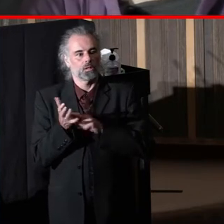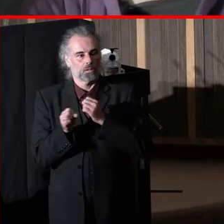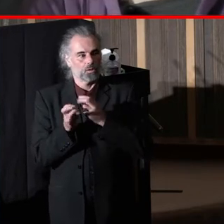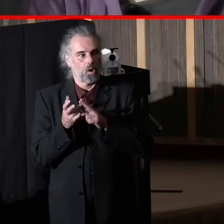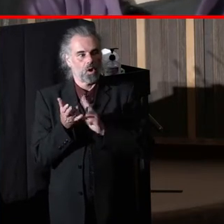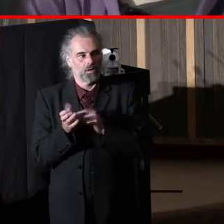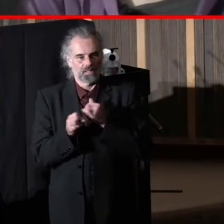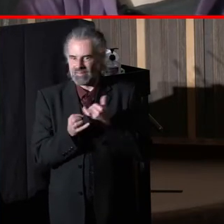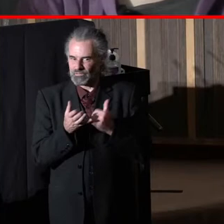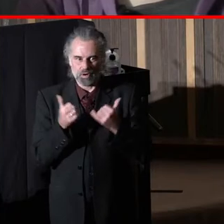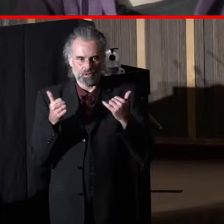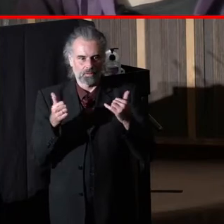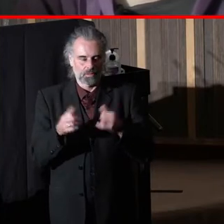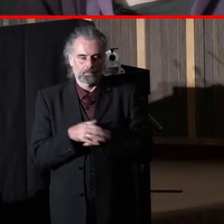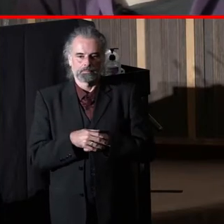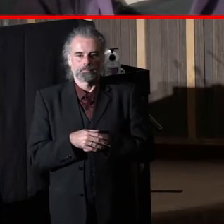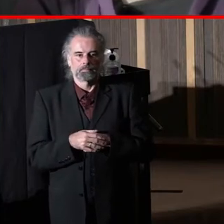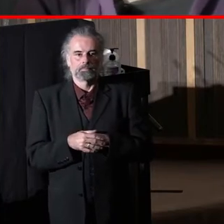Tick.